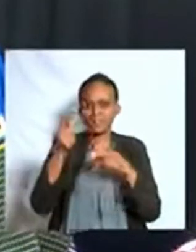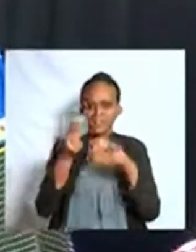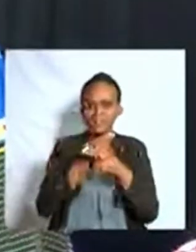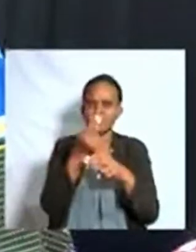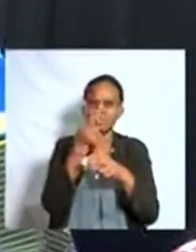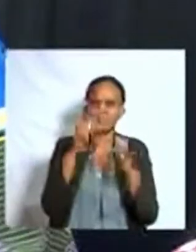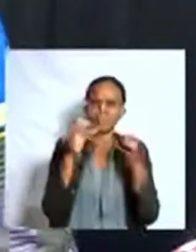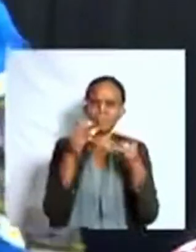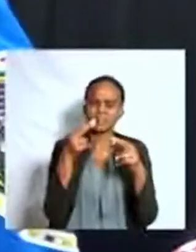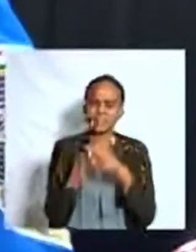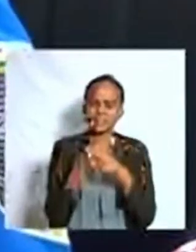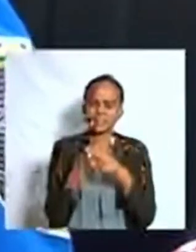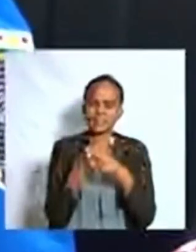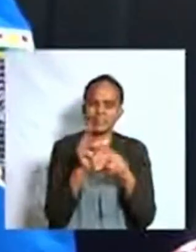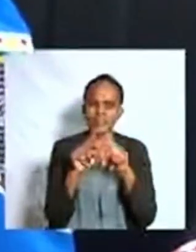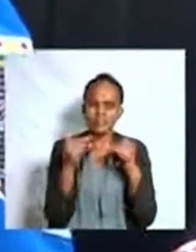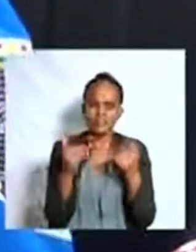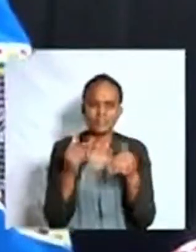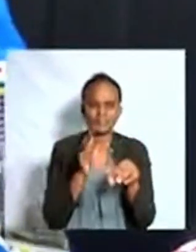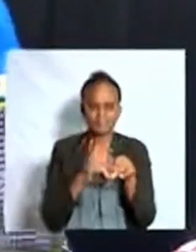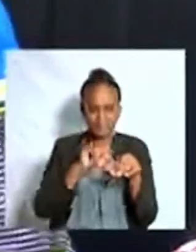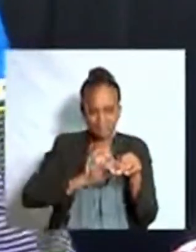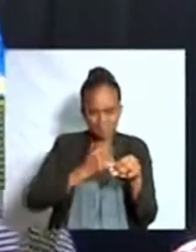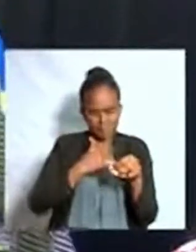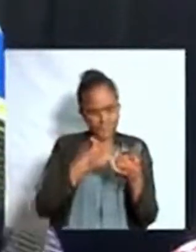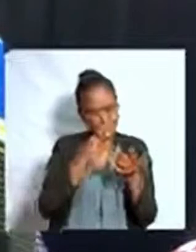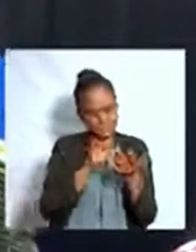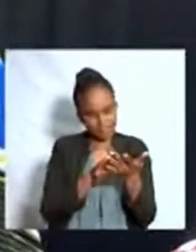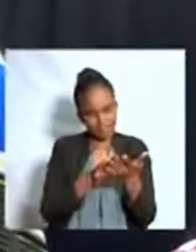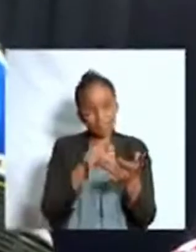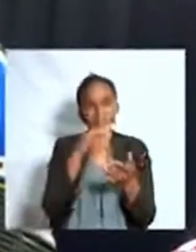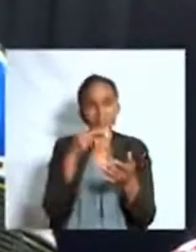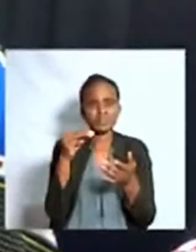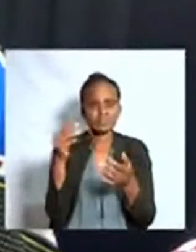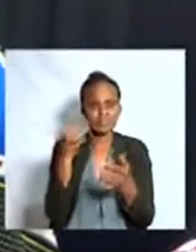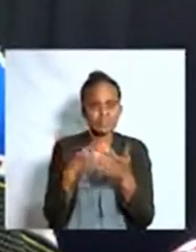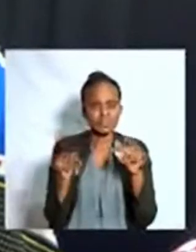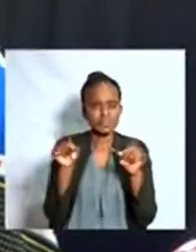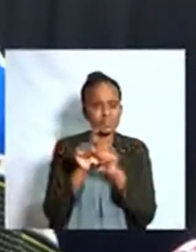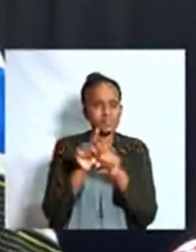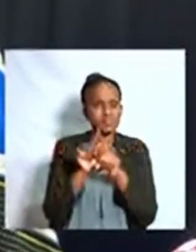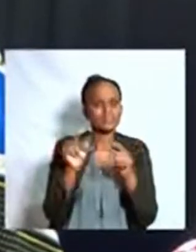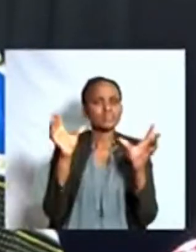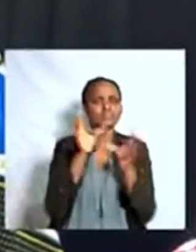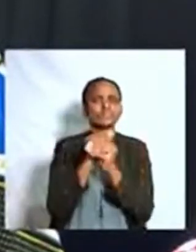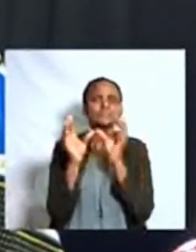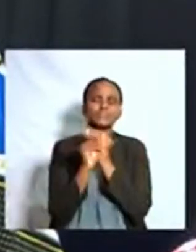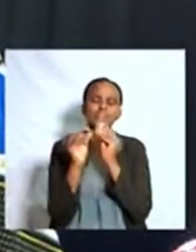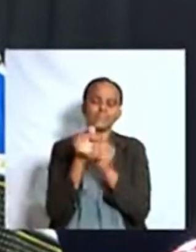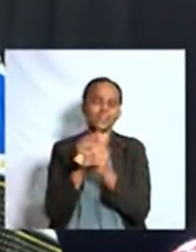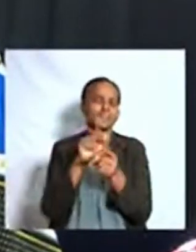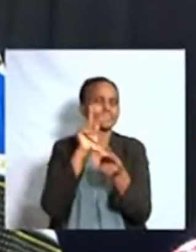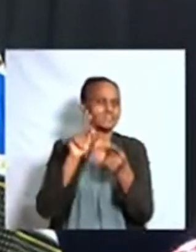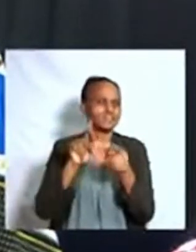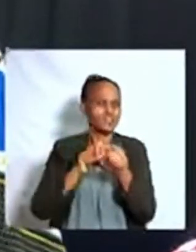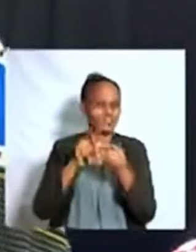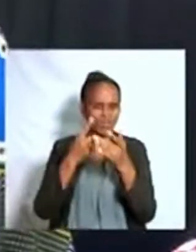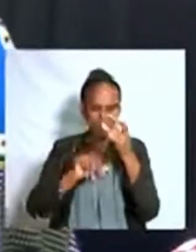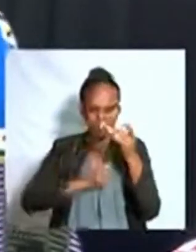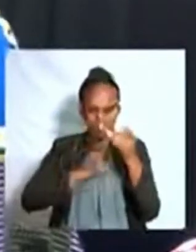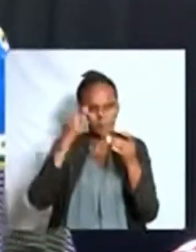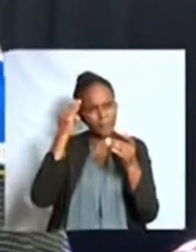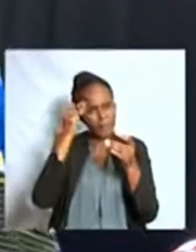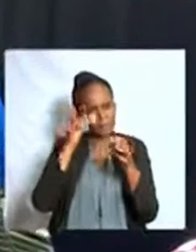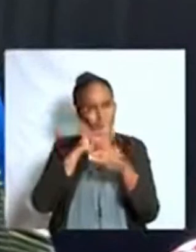classroom. In the meantime, we've noticed that the materials at the same time were missing at times. Because what we know, we